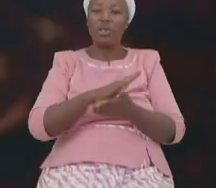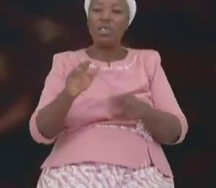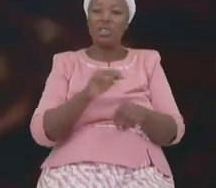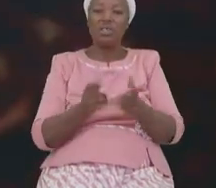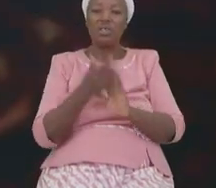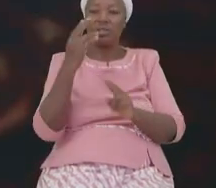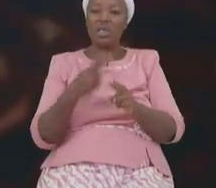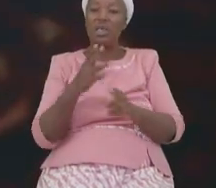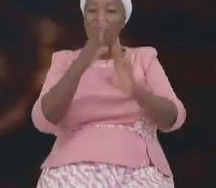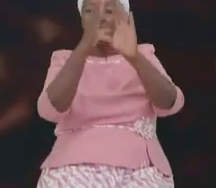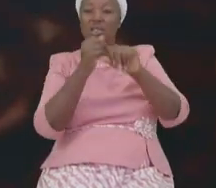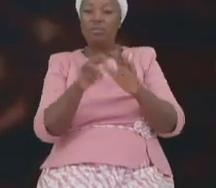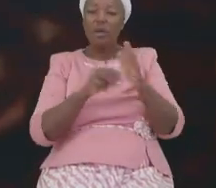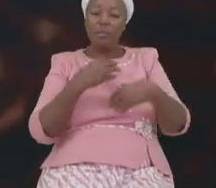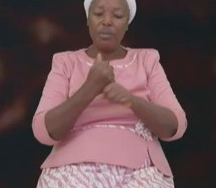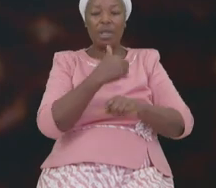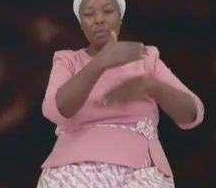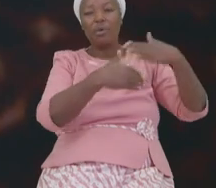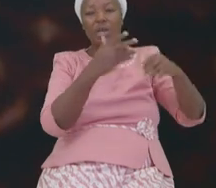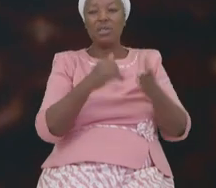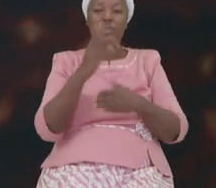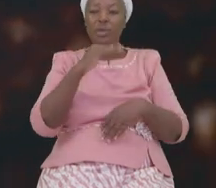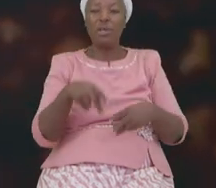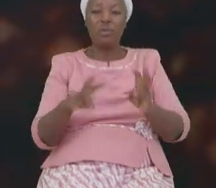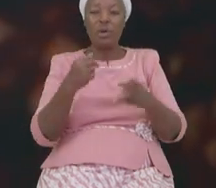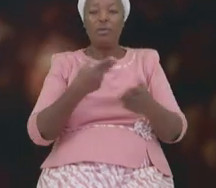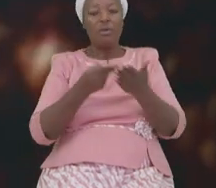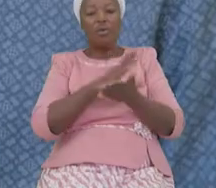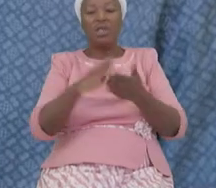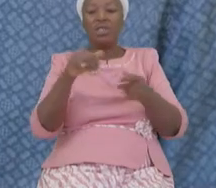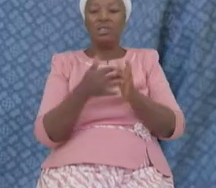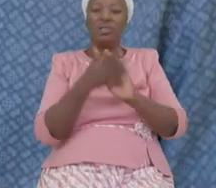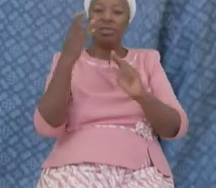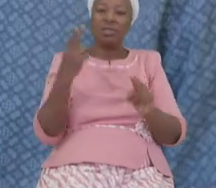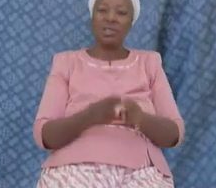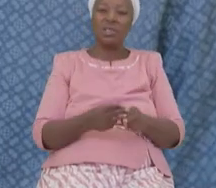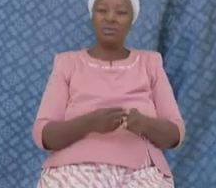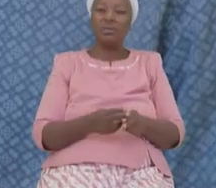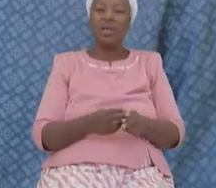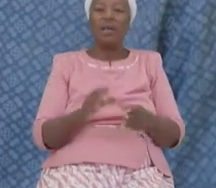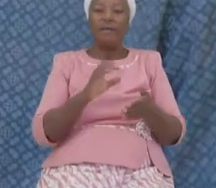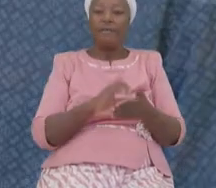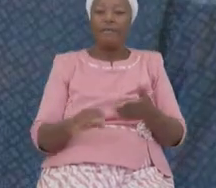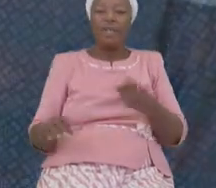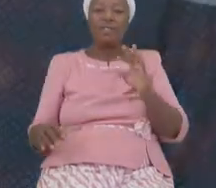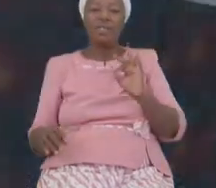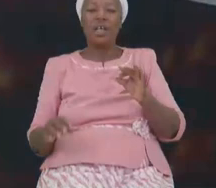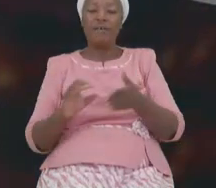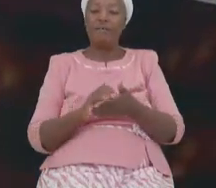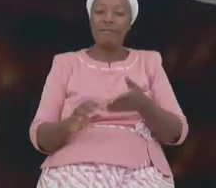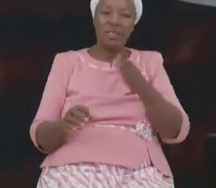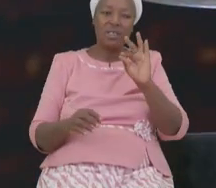achievement and making progress, it will be the way of holiness in Jesus' name. Look at verse 9. In